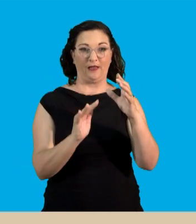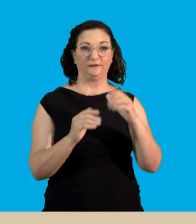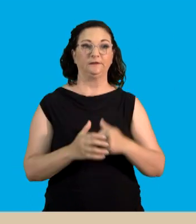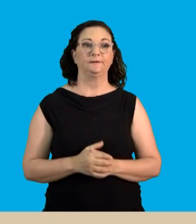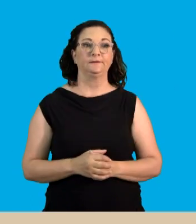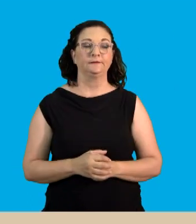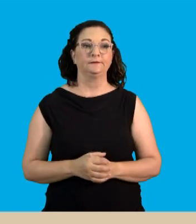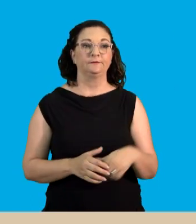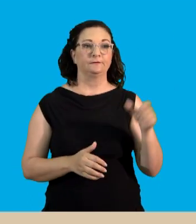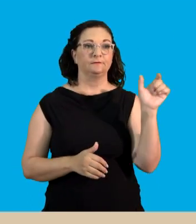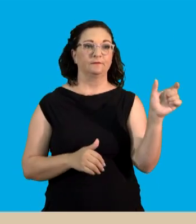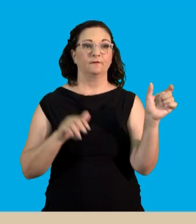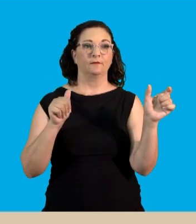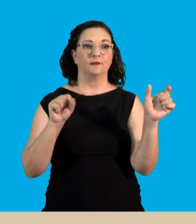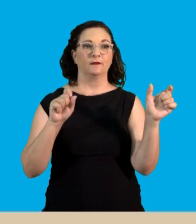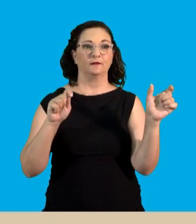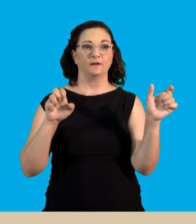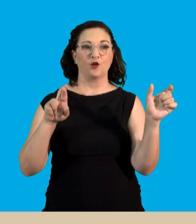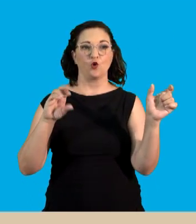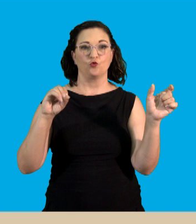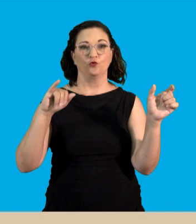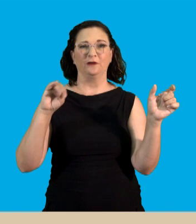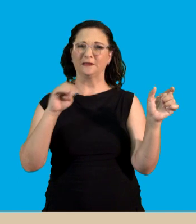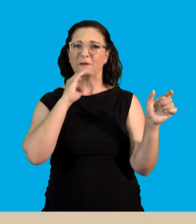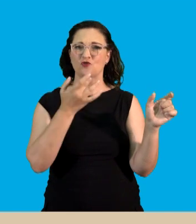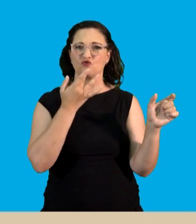Asteroid, it is a piece of rock in space.